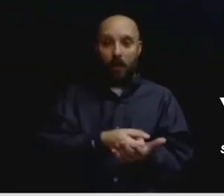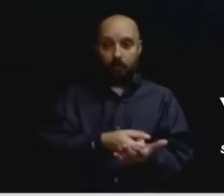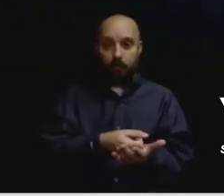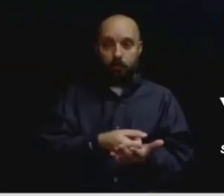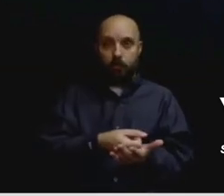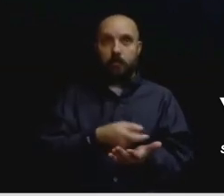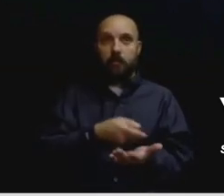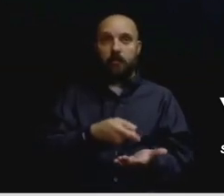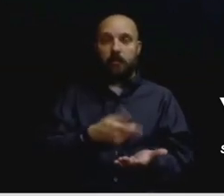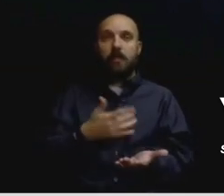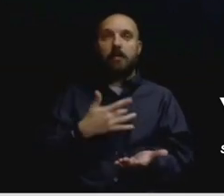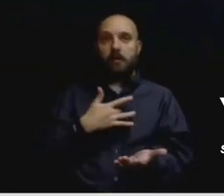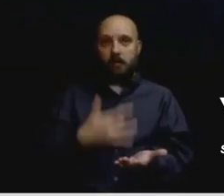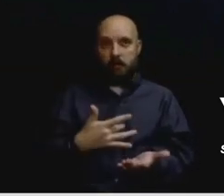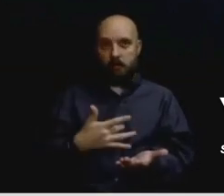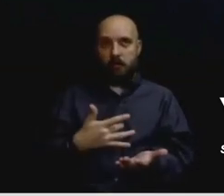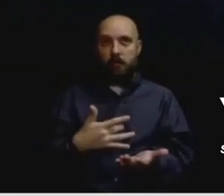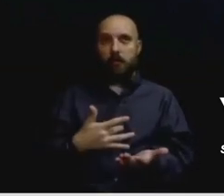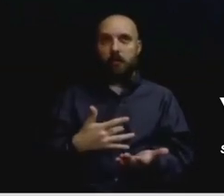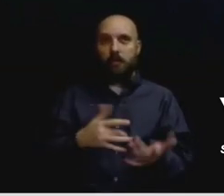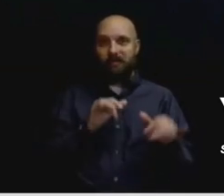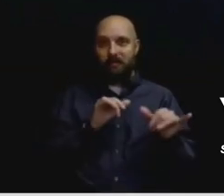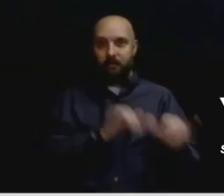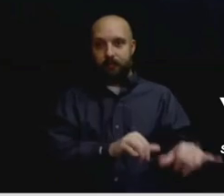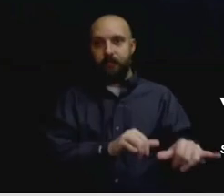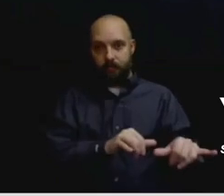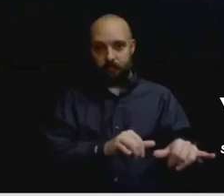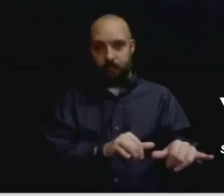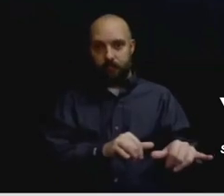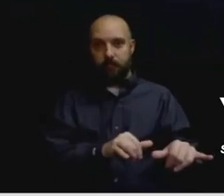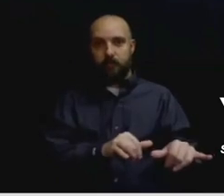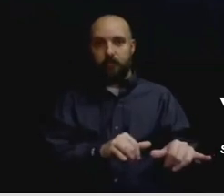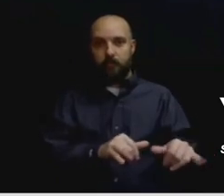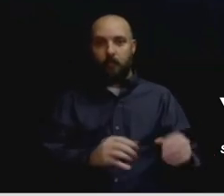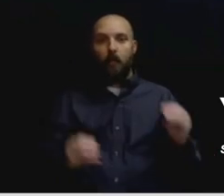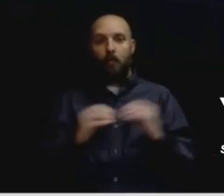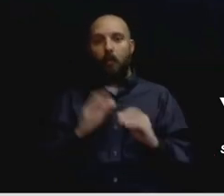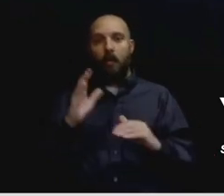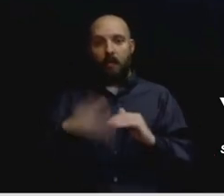has tended to stay more than